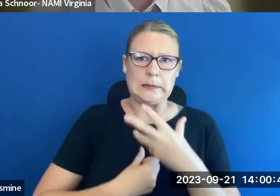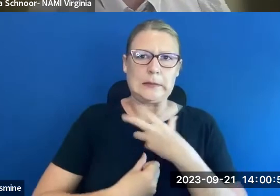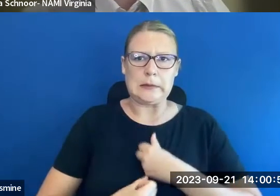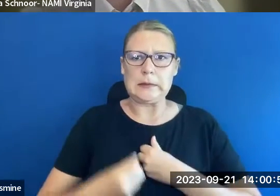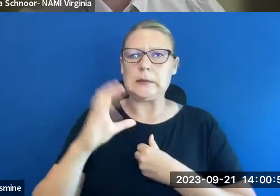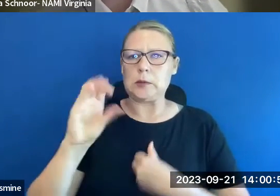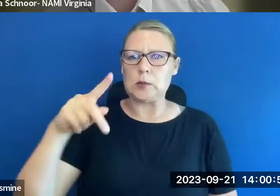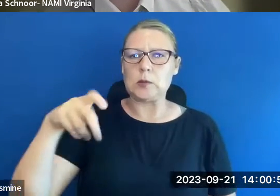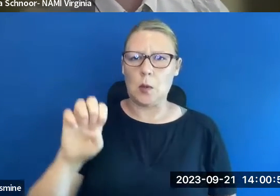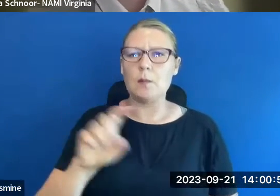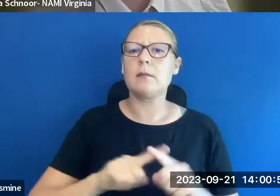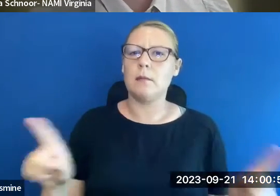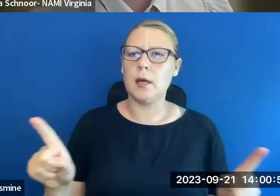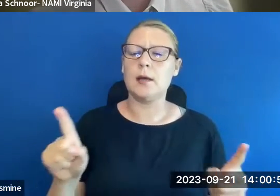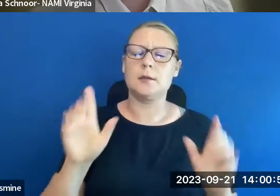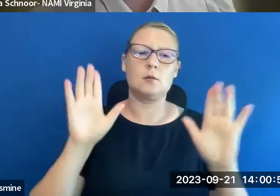accessible.